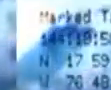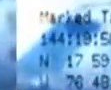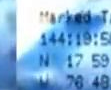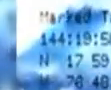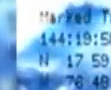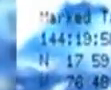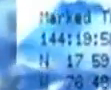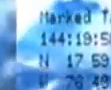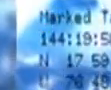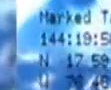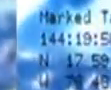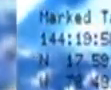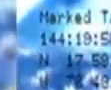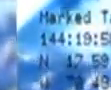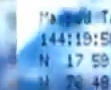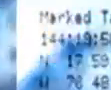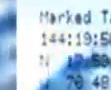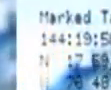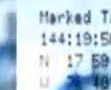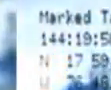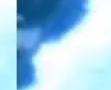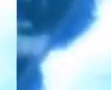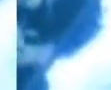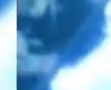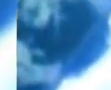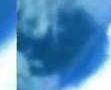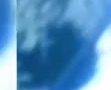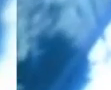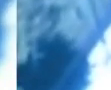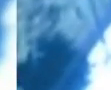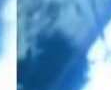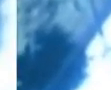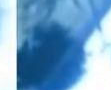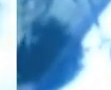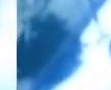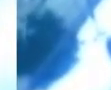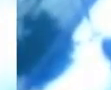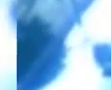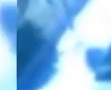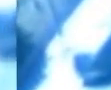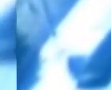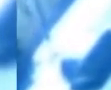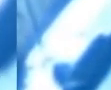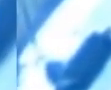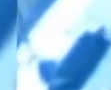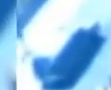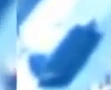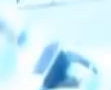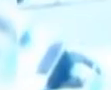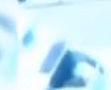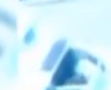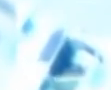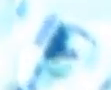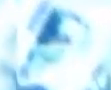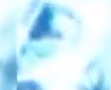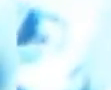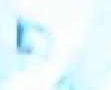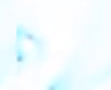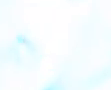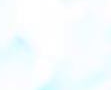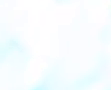accepted evidence that gunmen from Tivoli Gardens and approximately 300 gunmen from across Jamaica